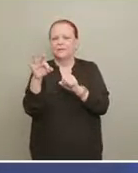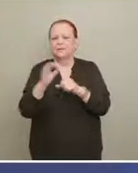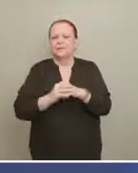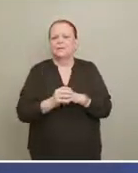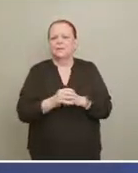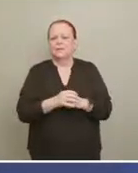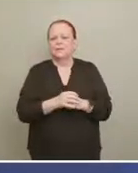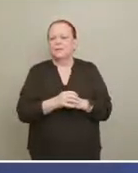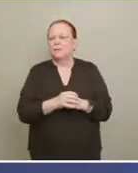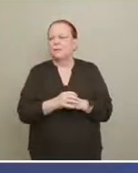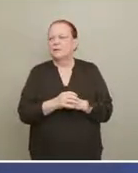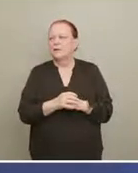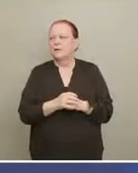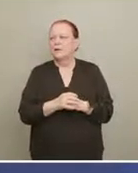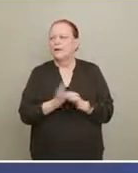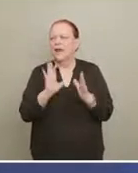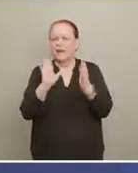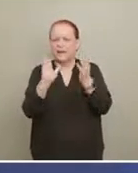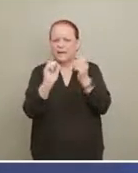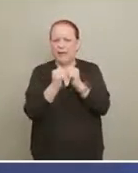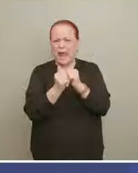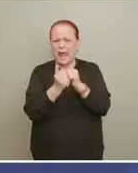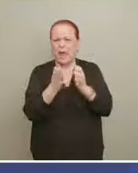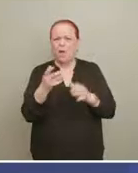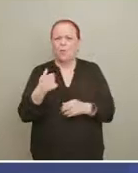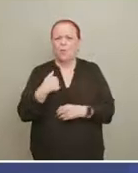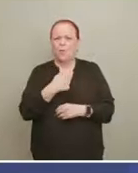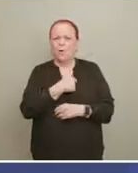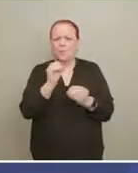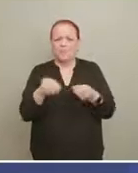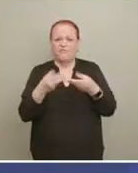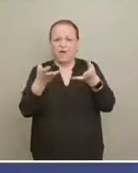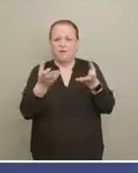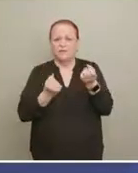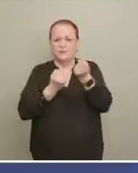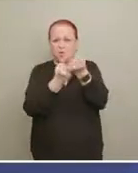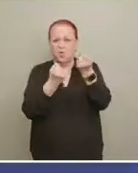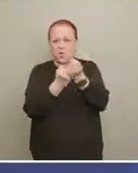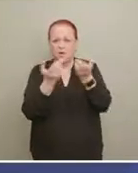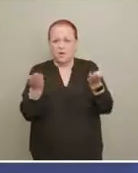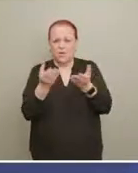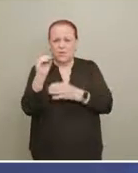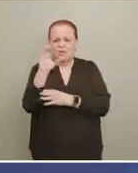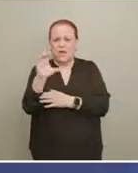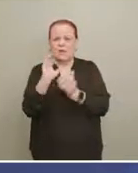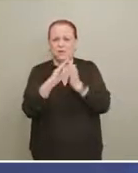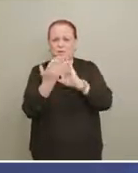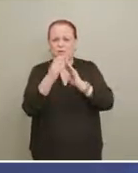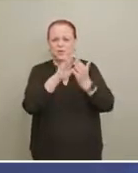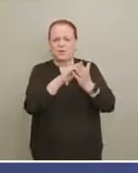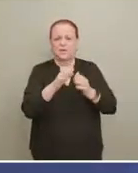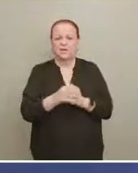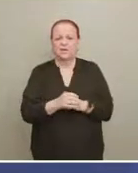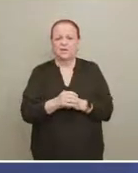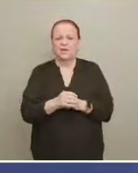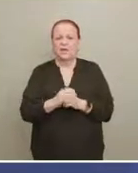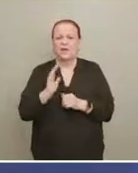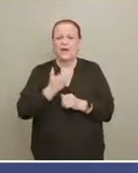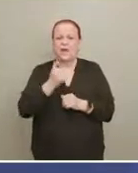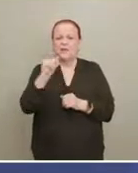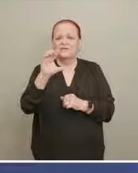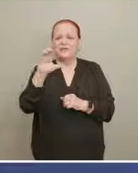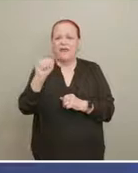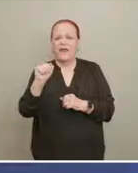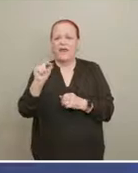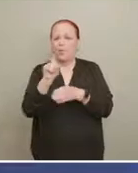and how we have been providing support for our community on our HCA biweekly talk